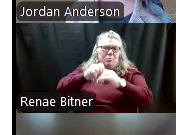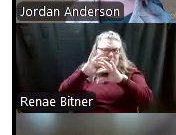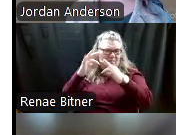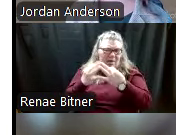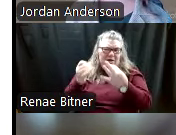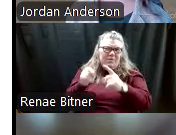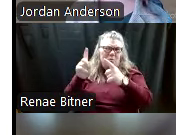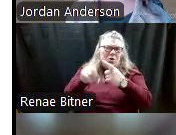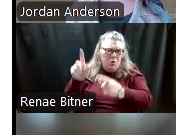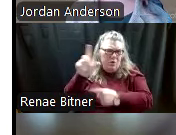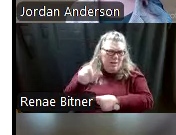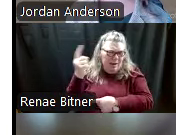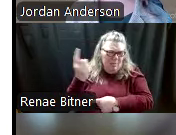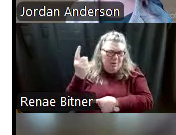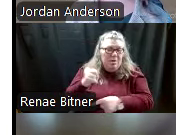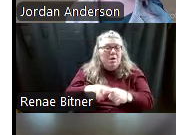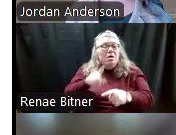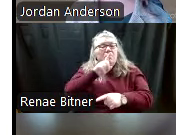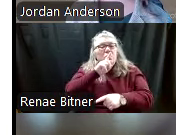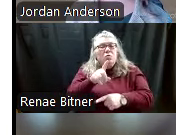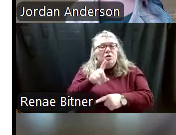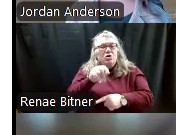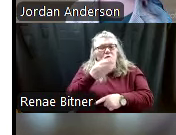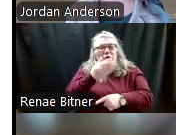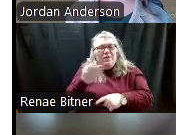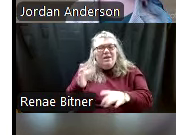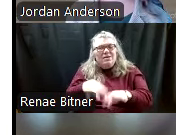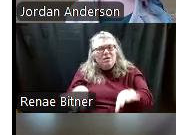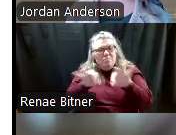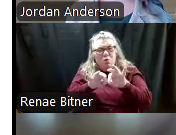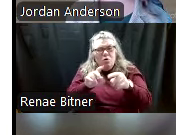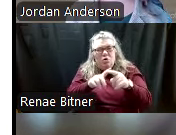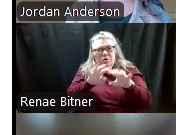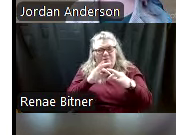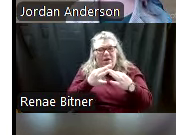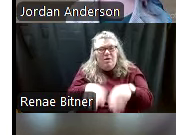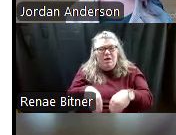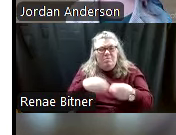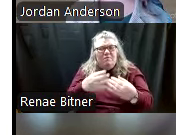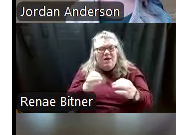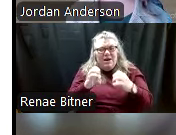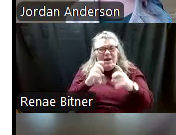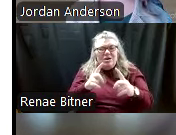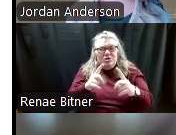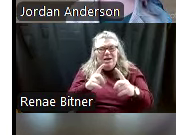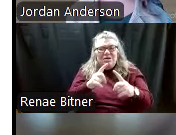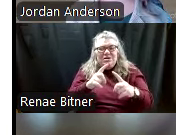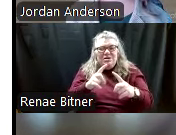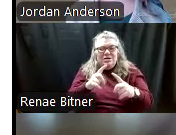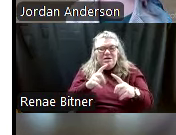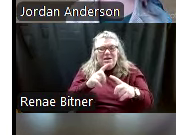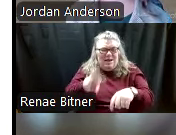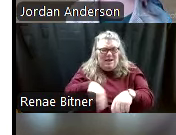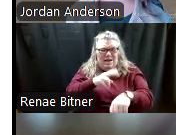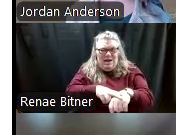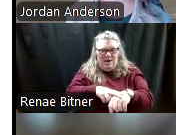to go to the library or something like that, but really doing things that are important to them and providing them the education in the